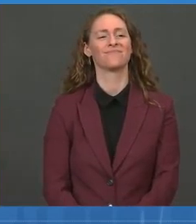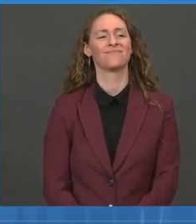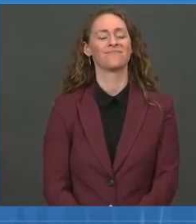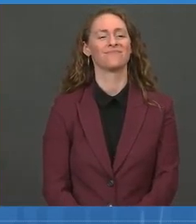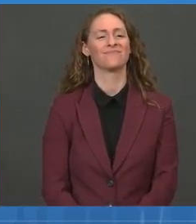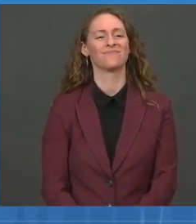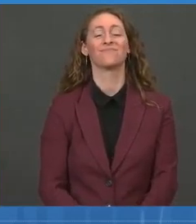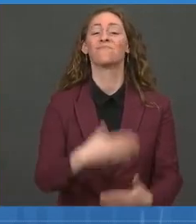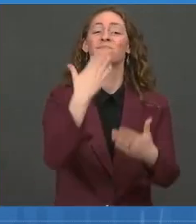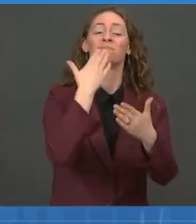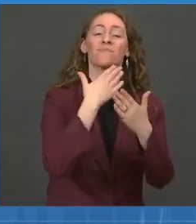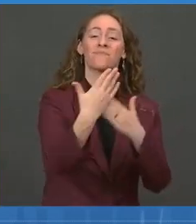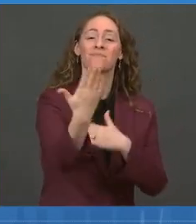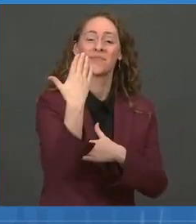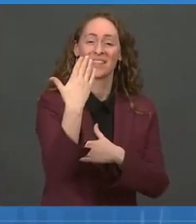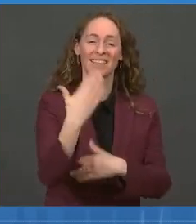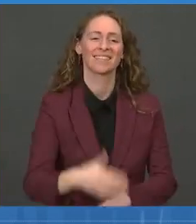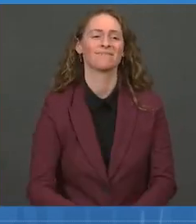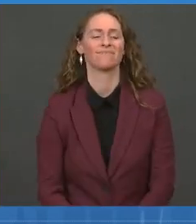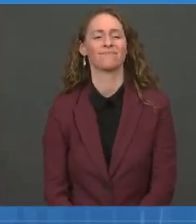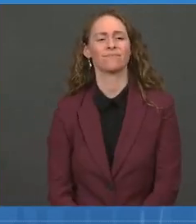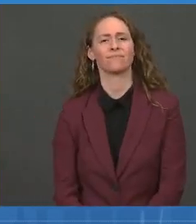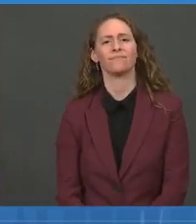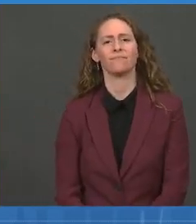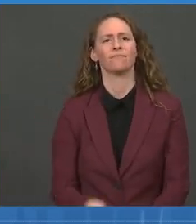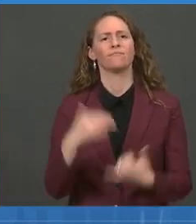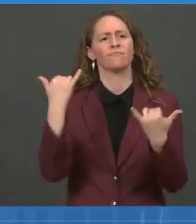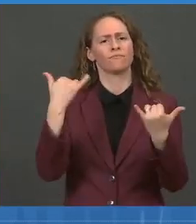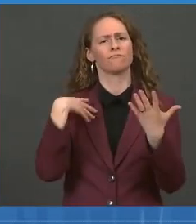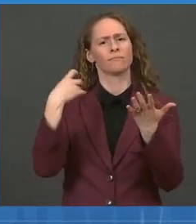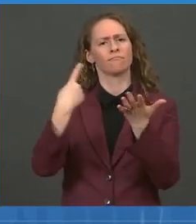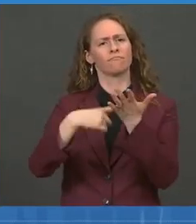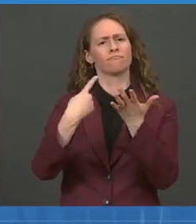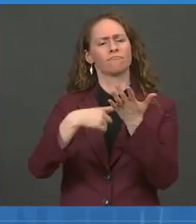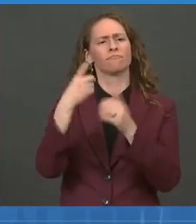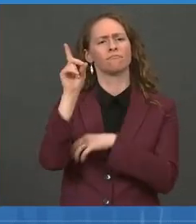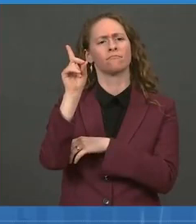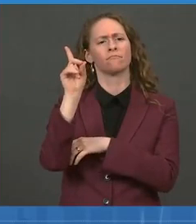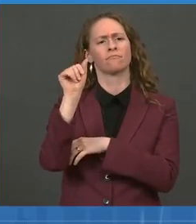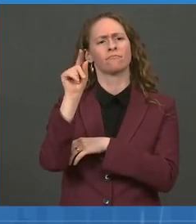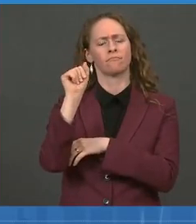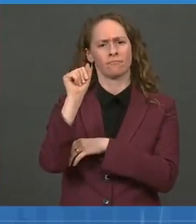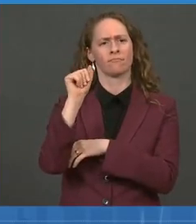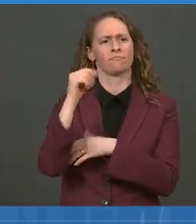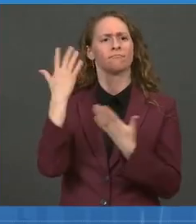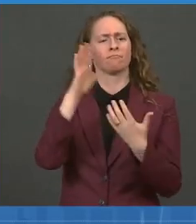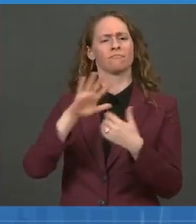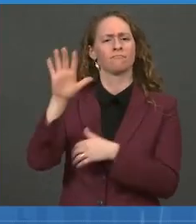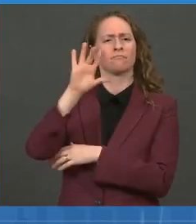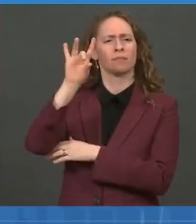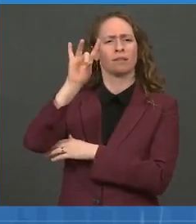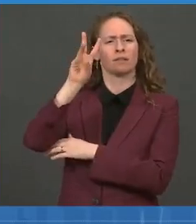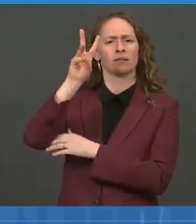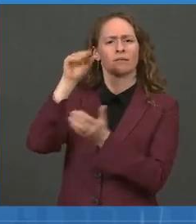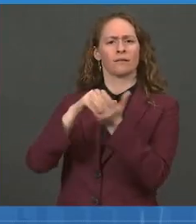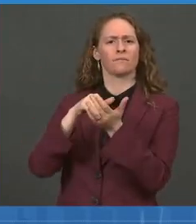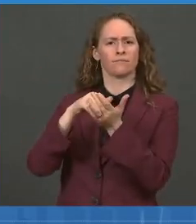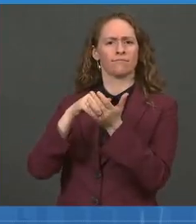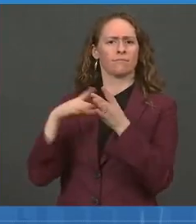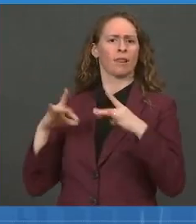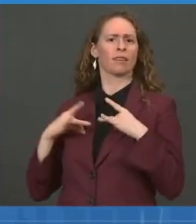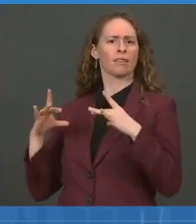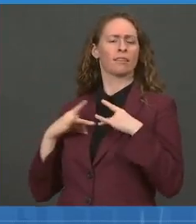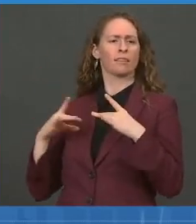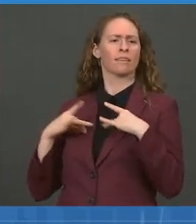daily average of cases is about 86,400. The 7-day average of hospital admissions is about 6,300